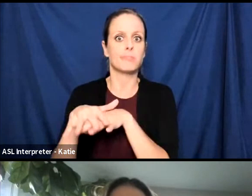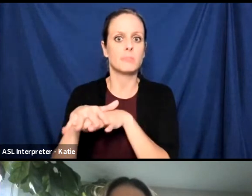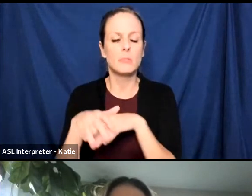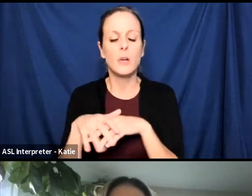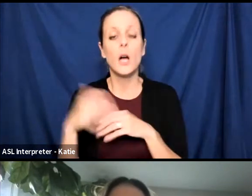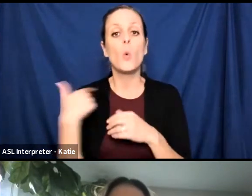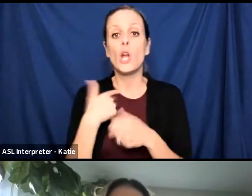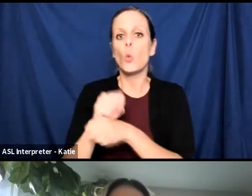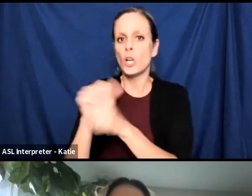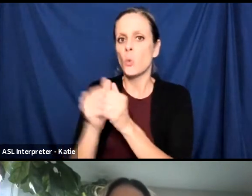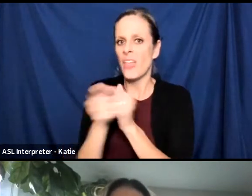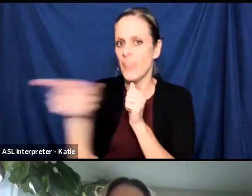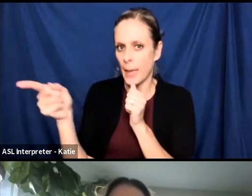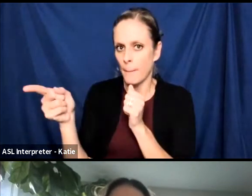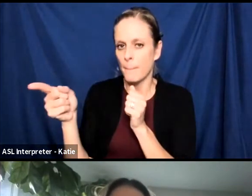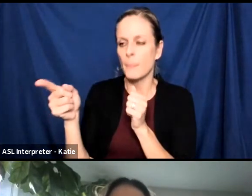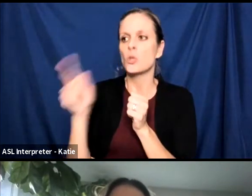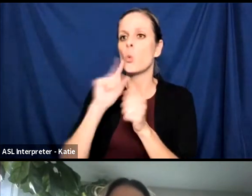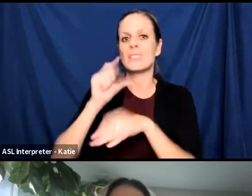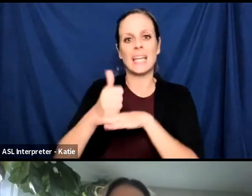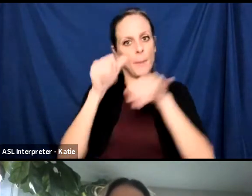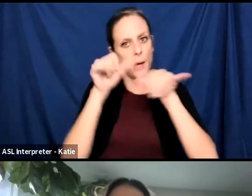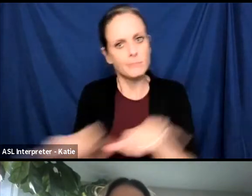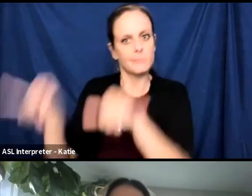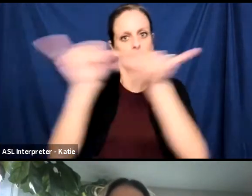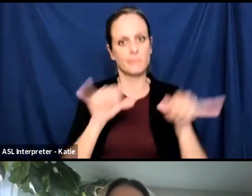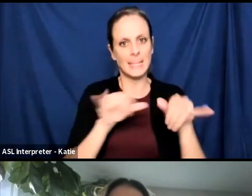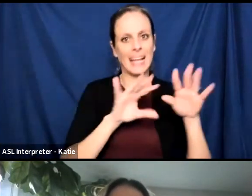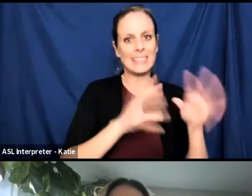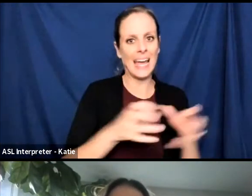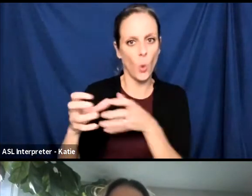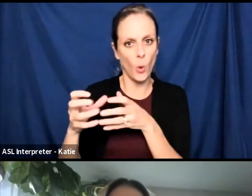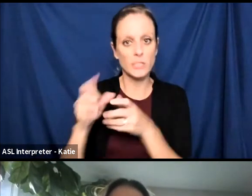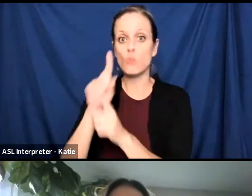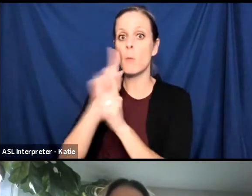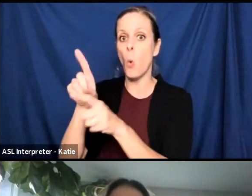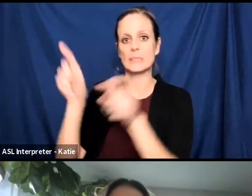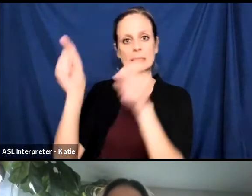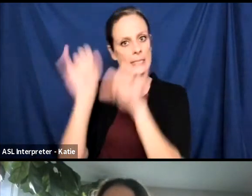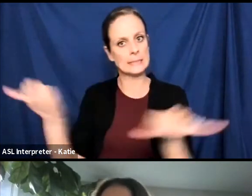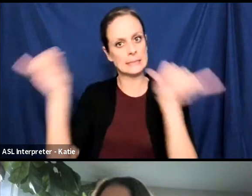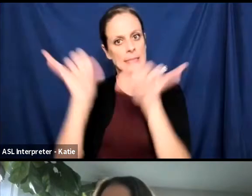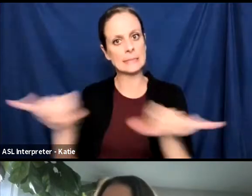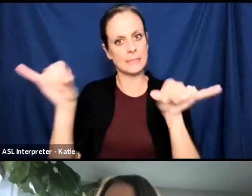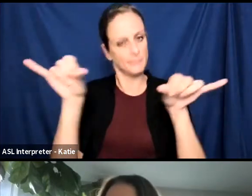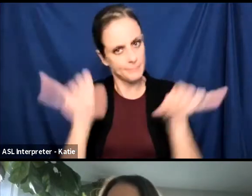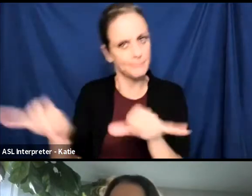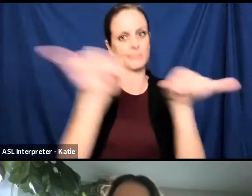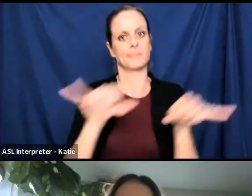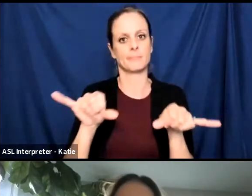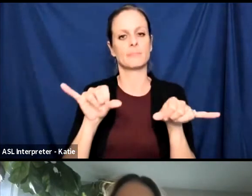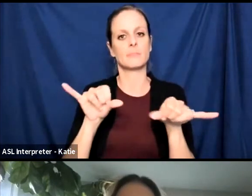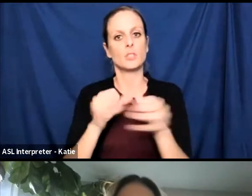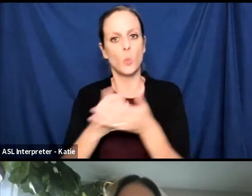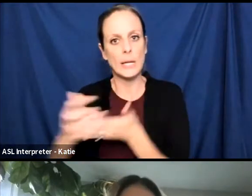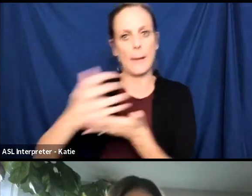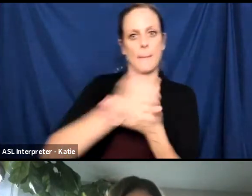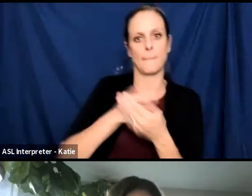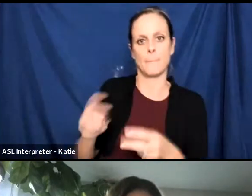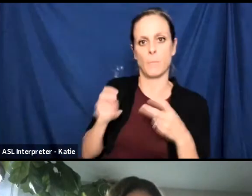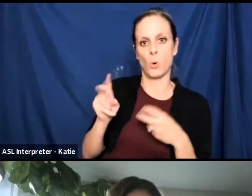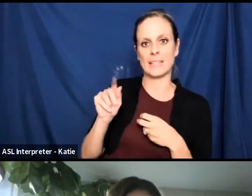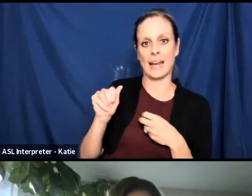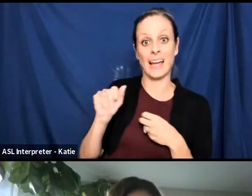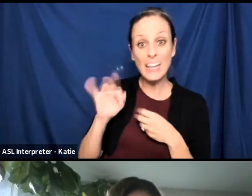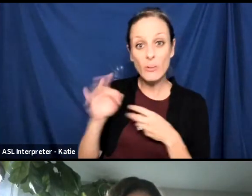of categories so that people are reporting consistently, so that we can get this information and be able to pull good data from it. If we had to pull that